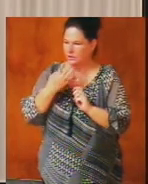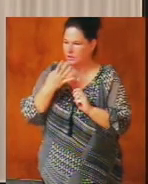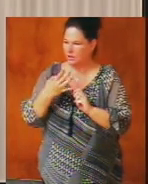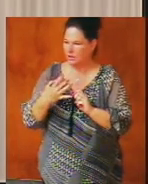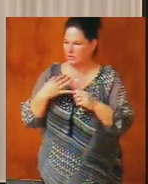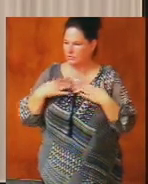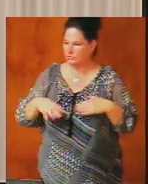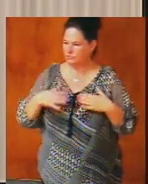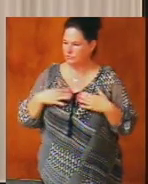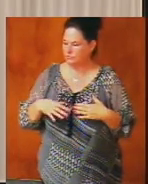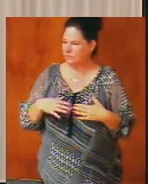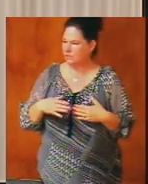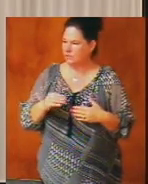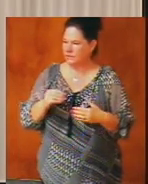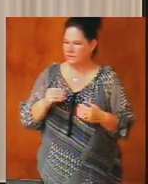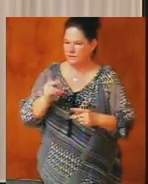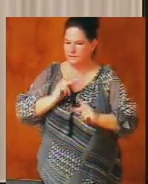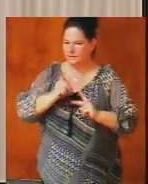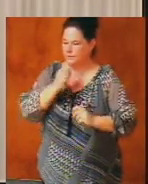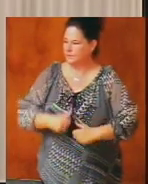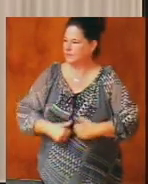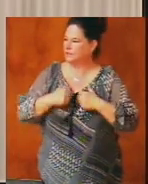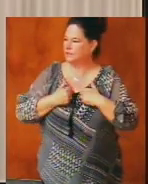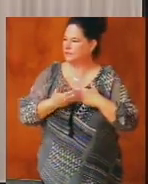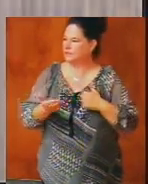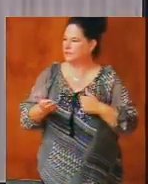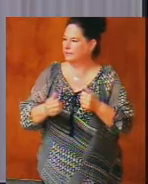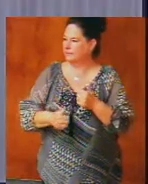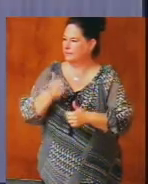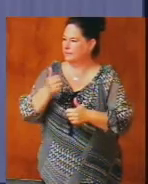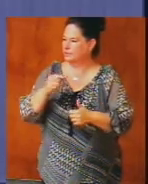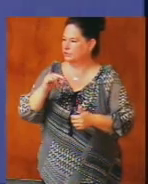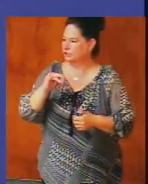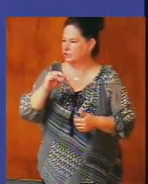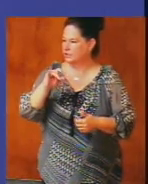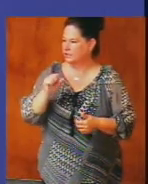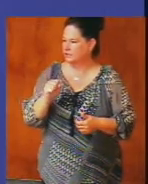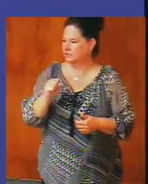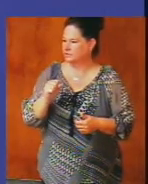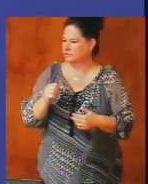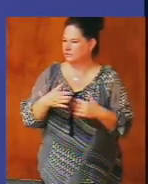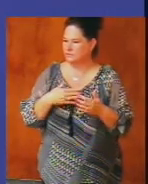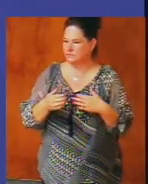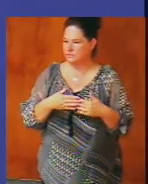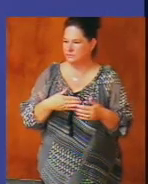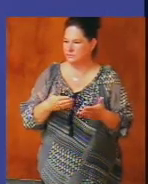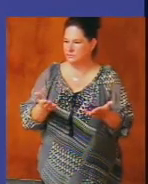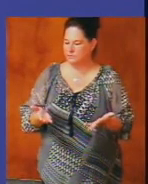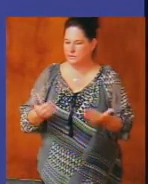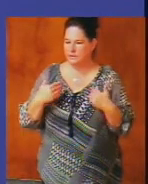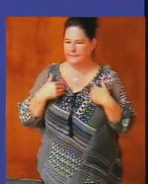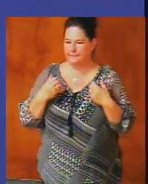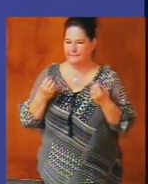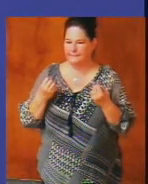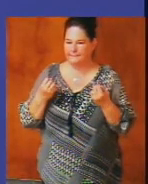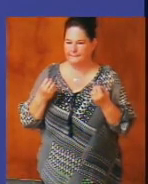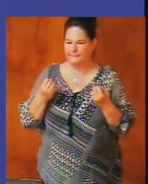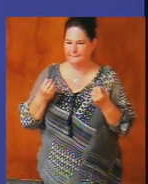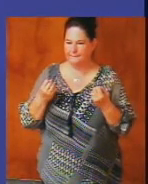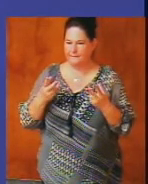mentioned, the inhabitants of Colossae were mostly Gentiles, although there was a substantial